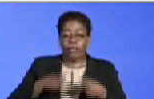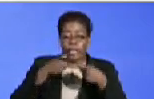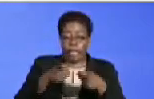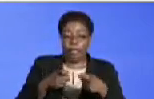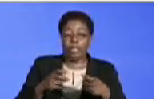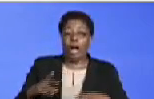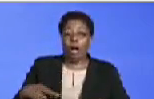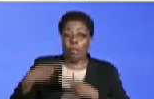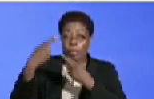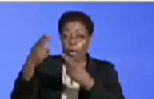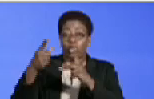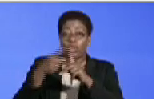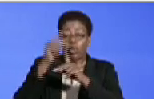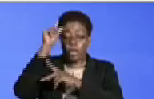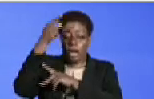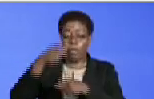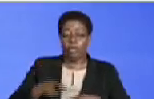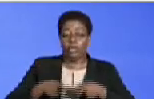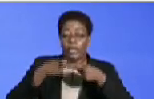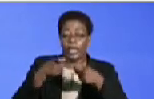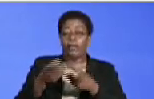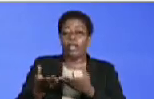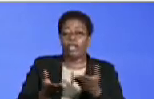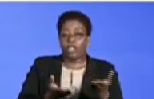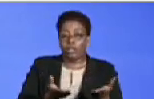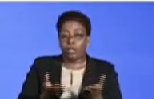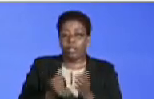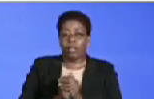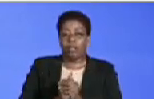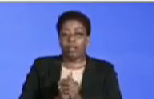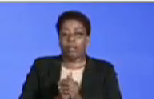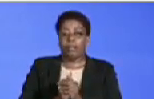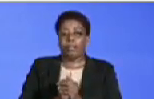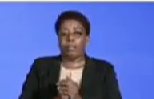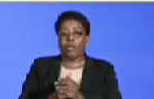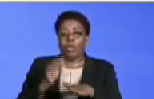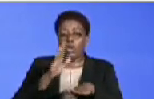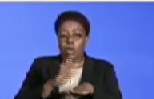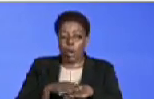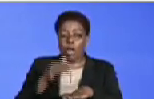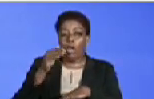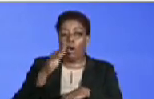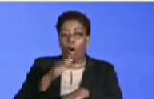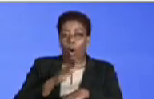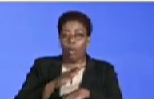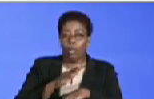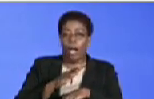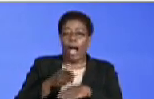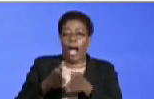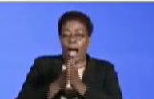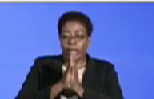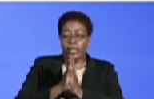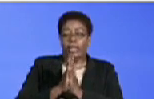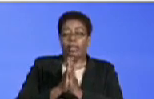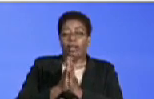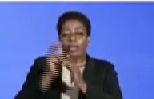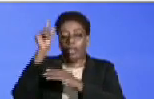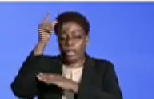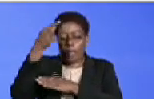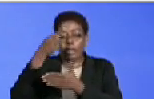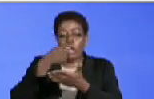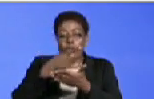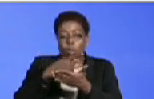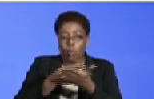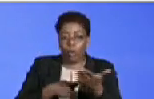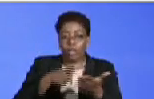proposal to the government to provide such services. We call on the government to state what the protocol is on